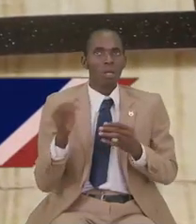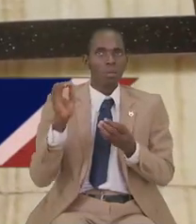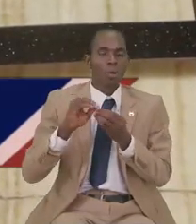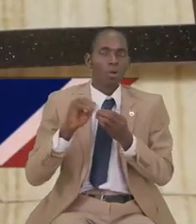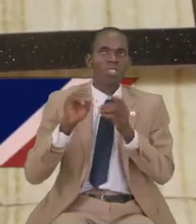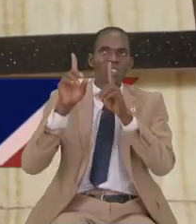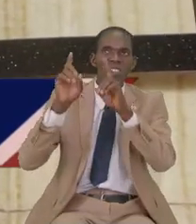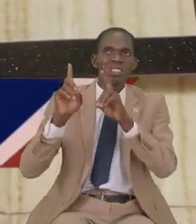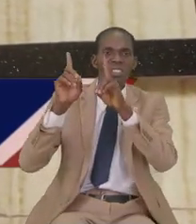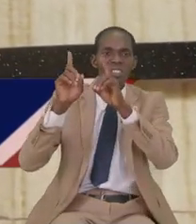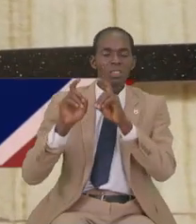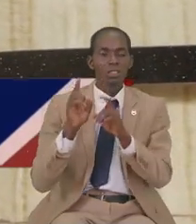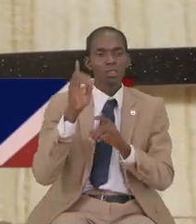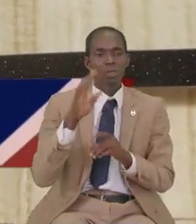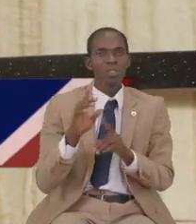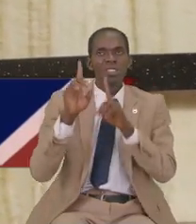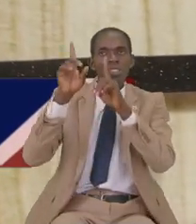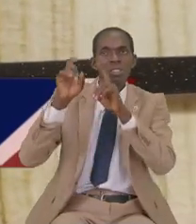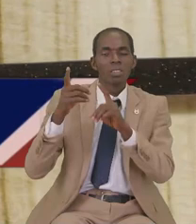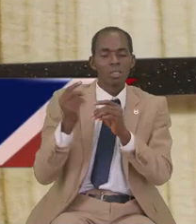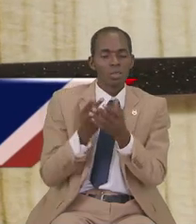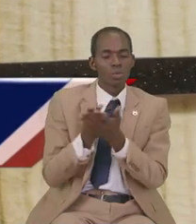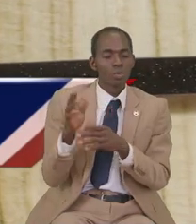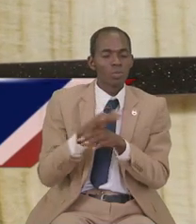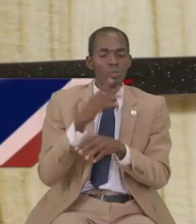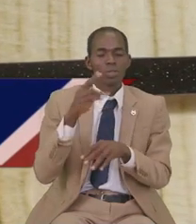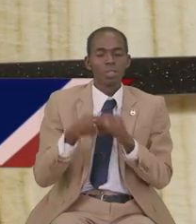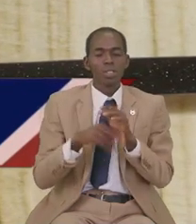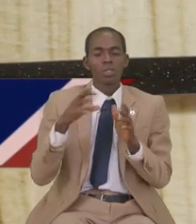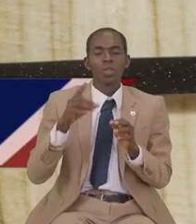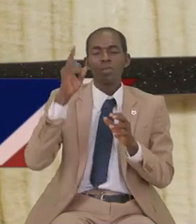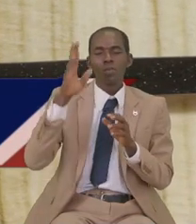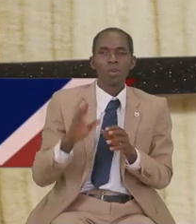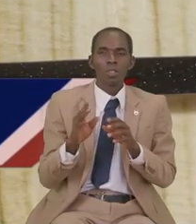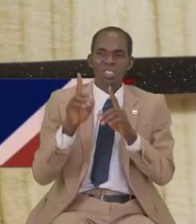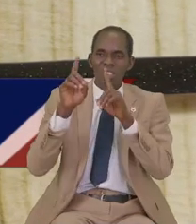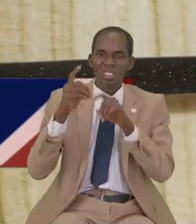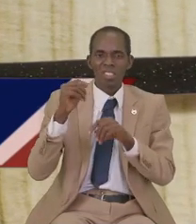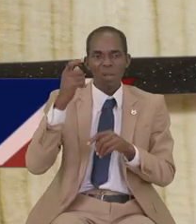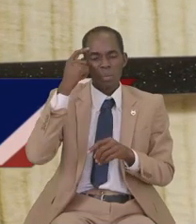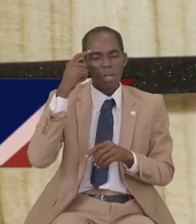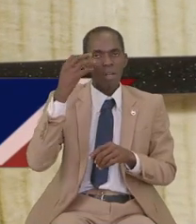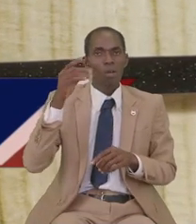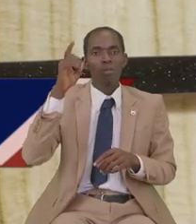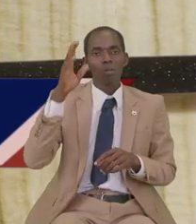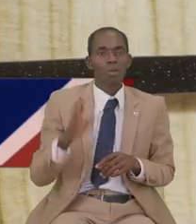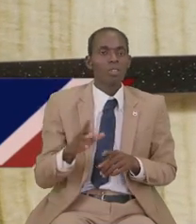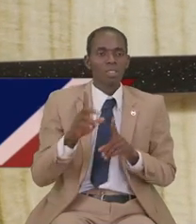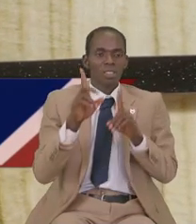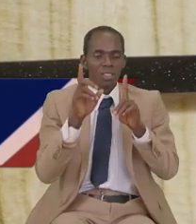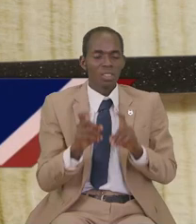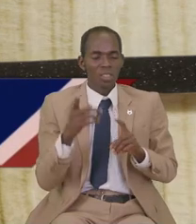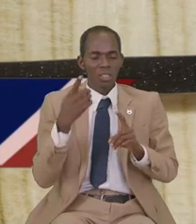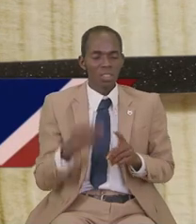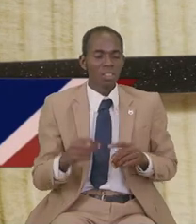testing the genuineness of the law of God. We're testing the might of God. We're testing the sincerity of